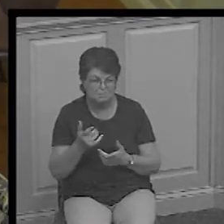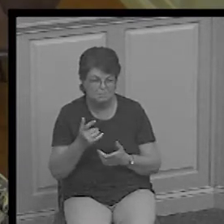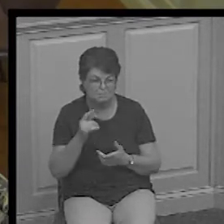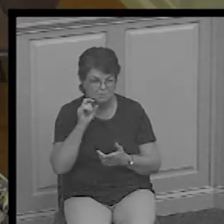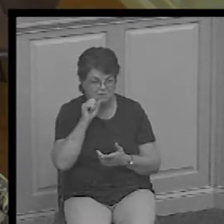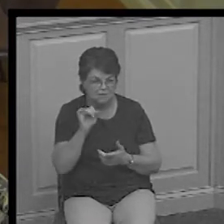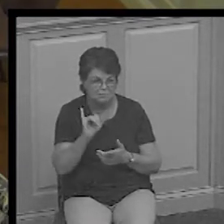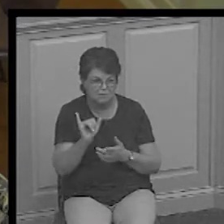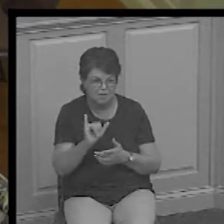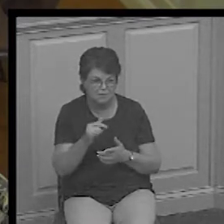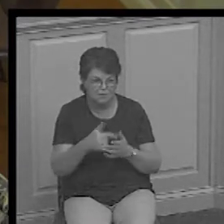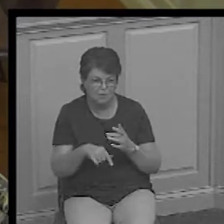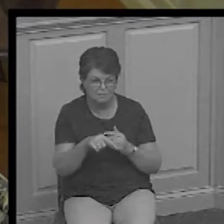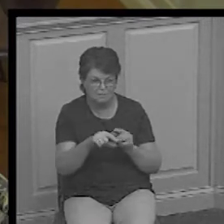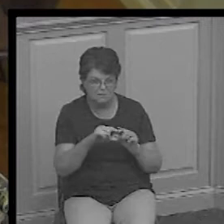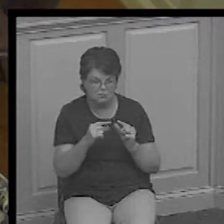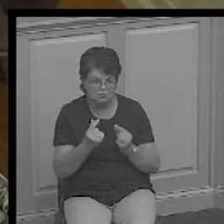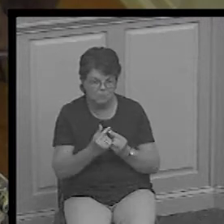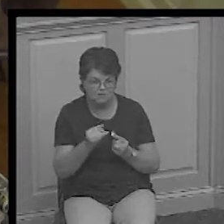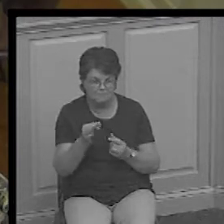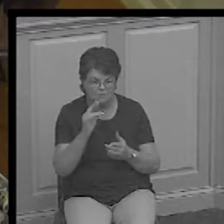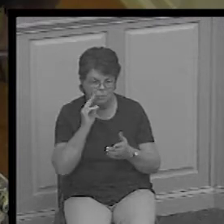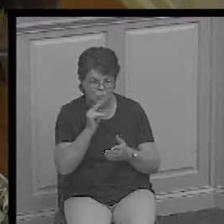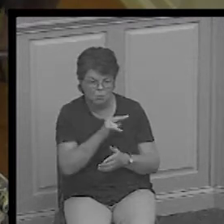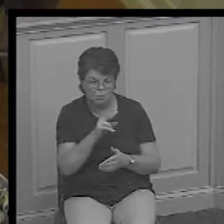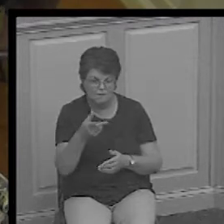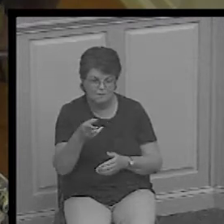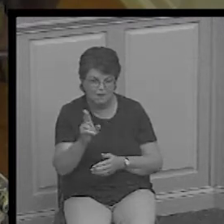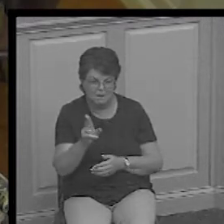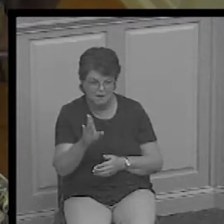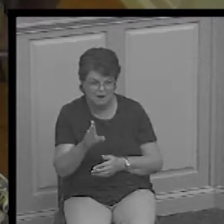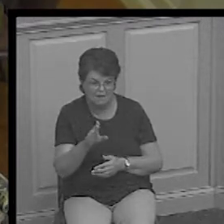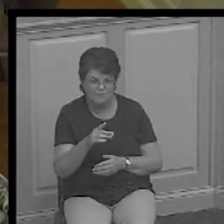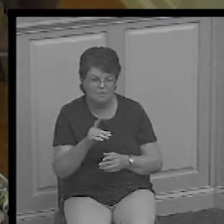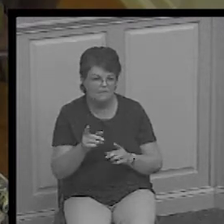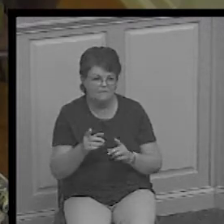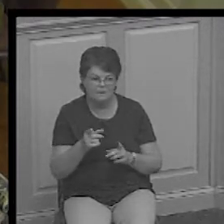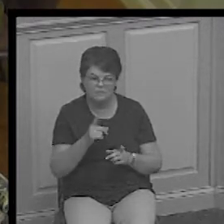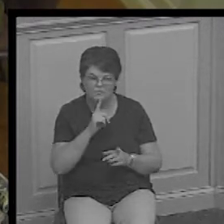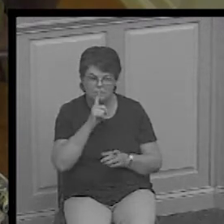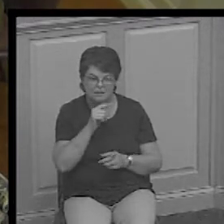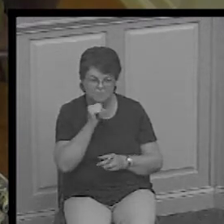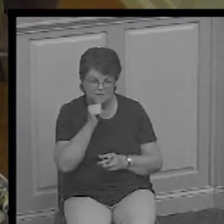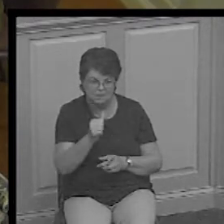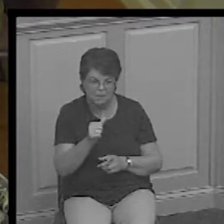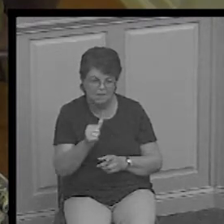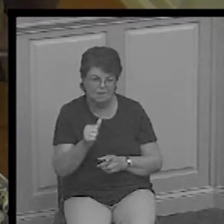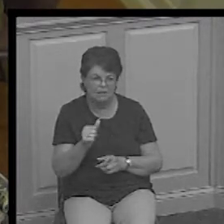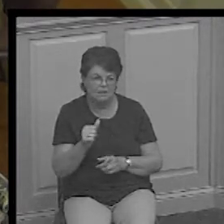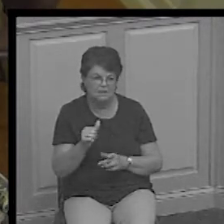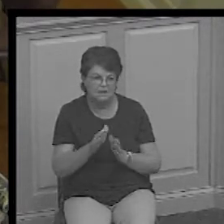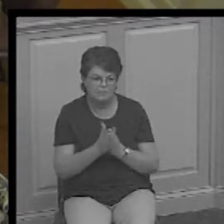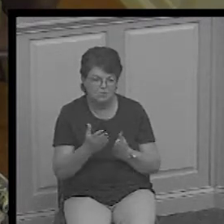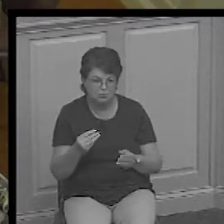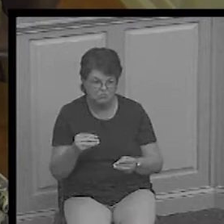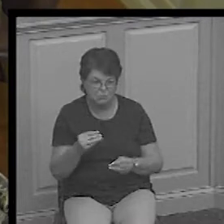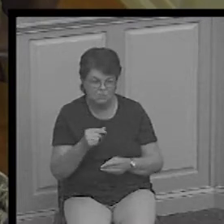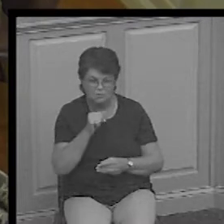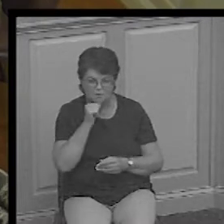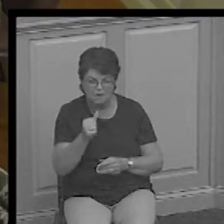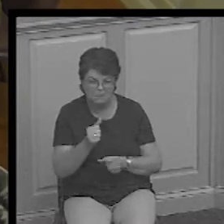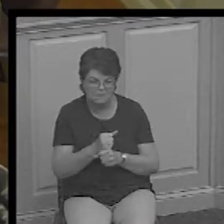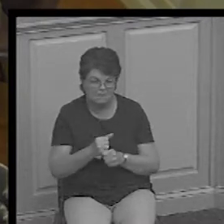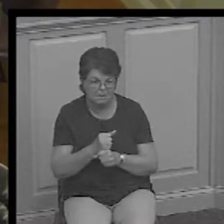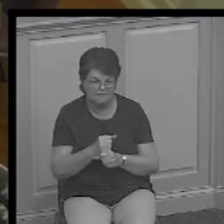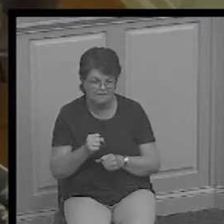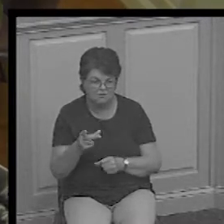this group would do, because if you do look at the hub, it wasn't a library, or it wasn't a bookstore, and it wasn't a coffee